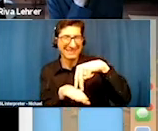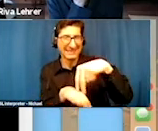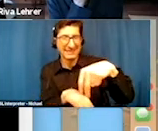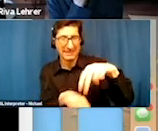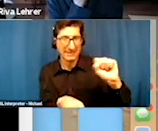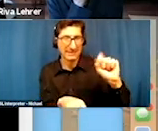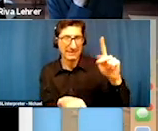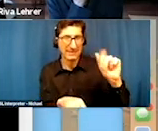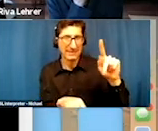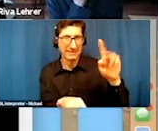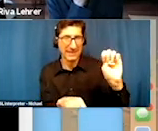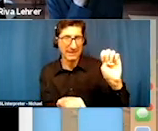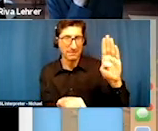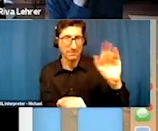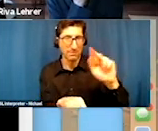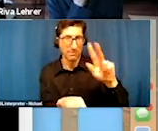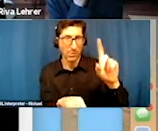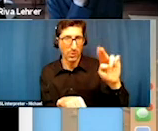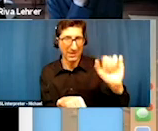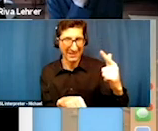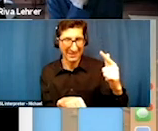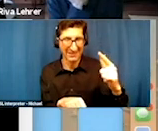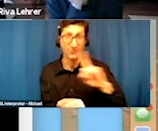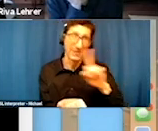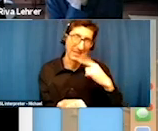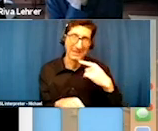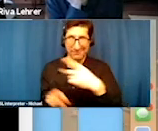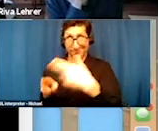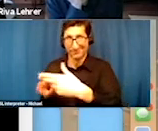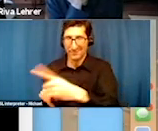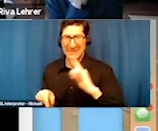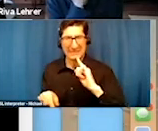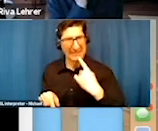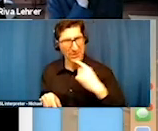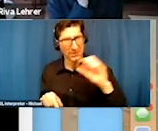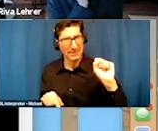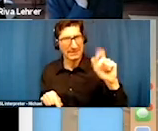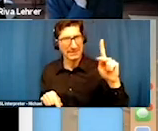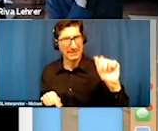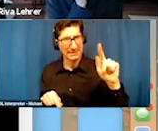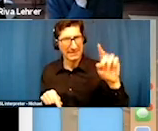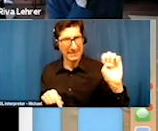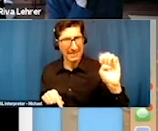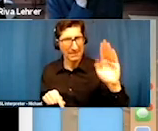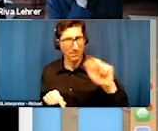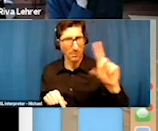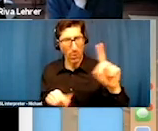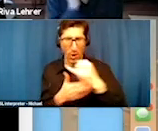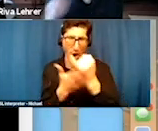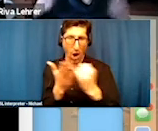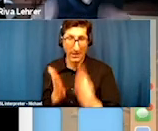artist is more, more to the point. And he used to skate around downtown Chicago